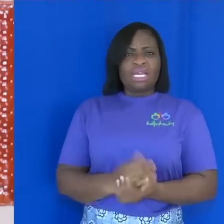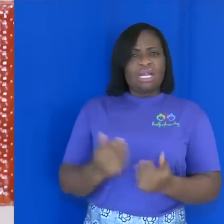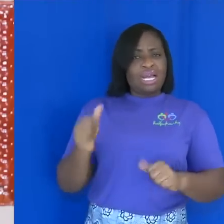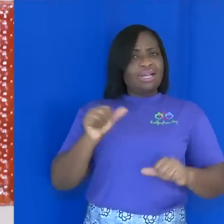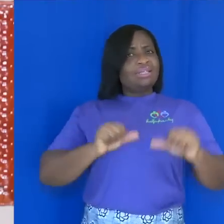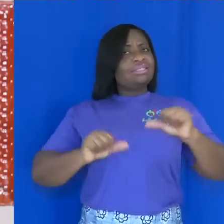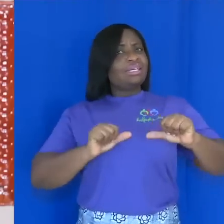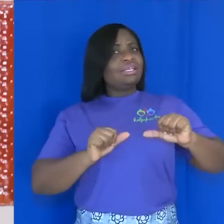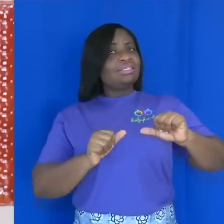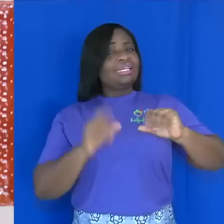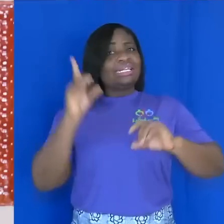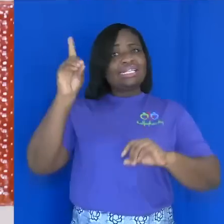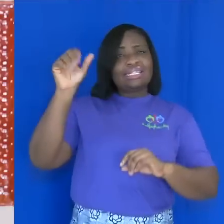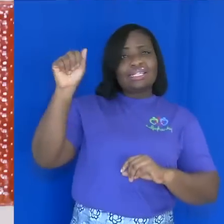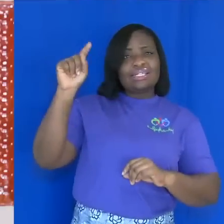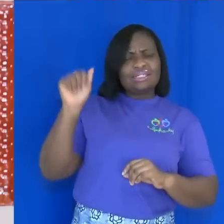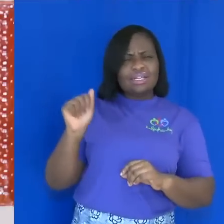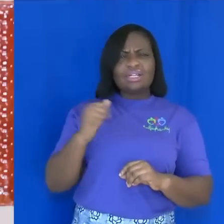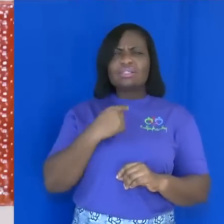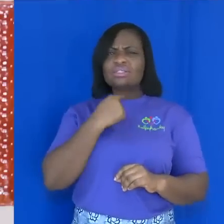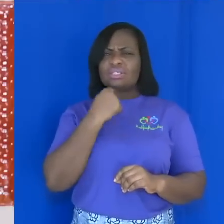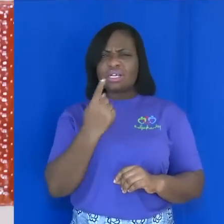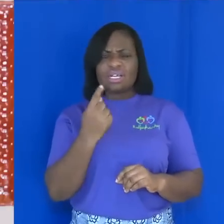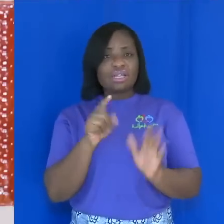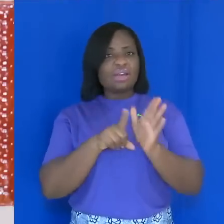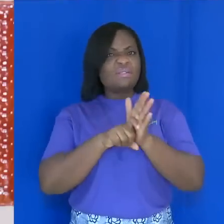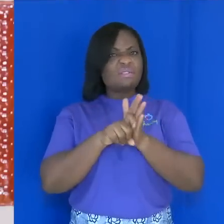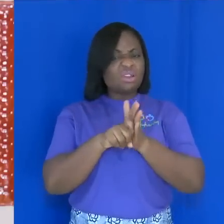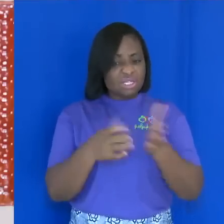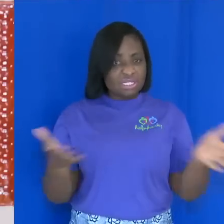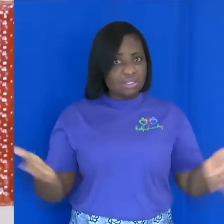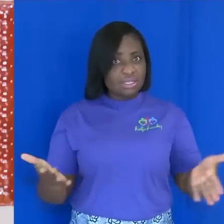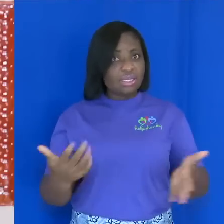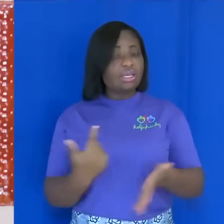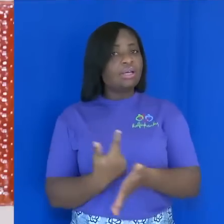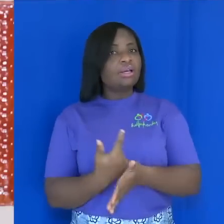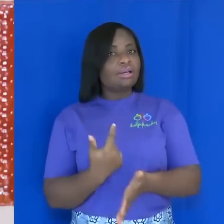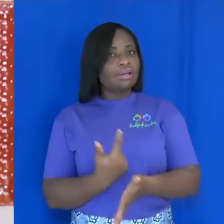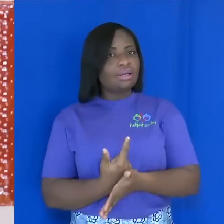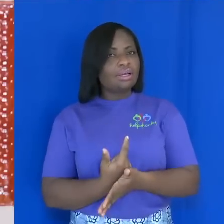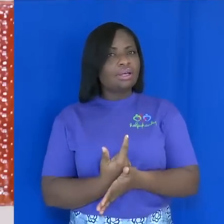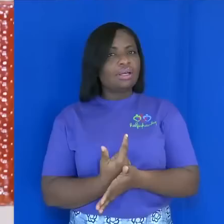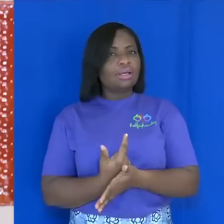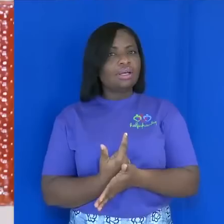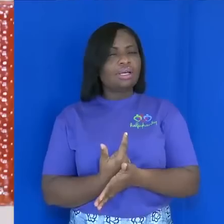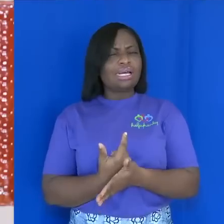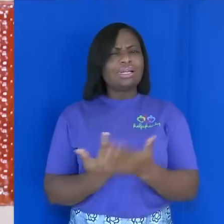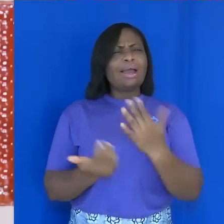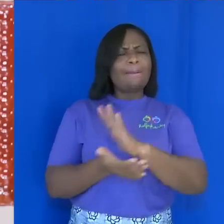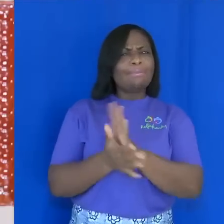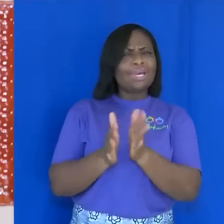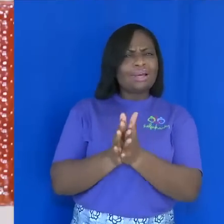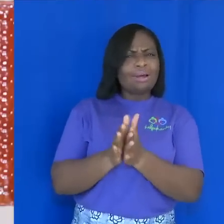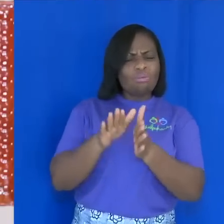data tells us that the trajectory of the virus in Ghana mirrors that of an epidemic